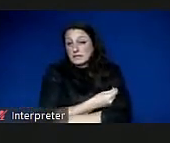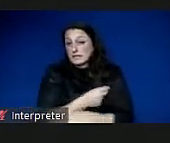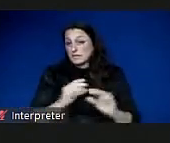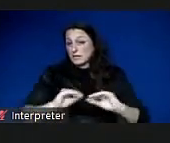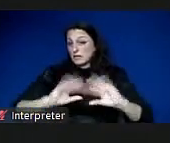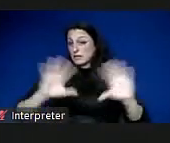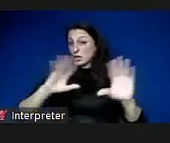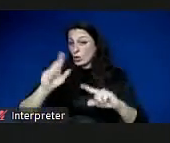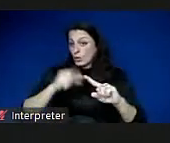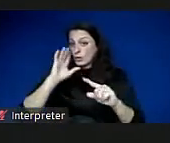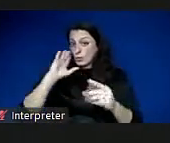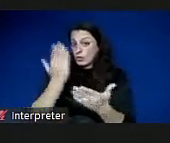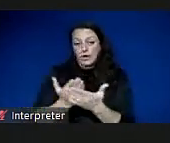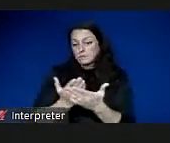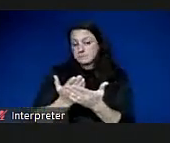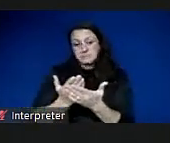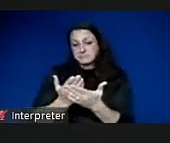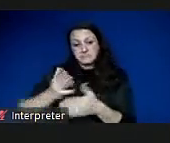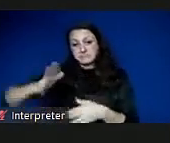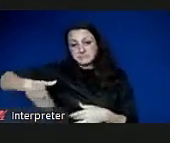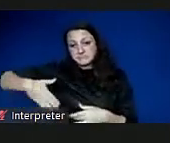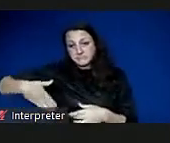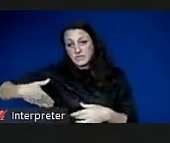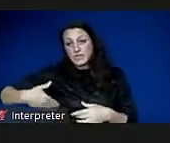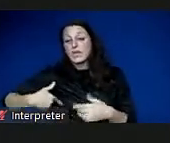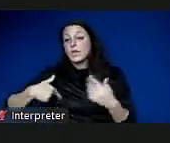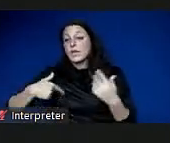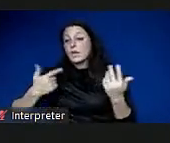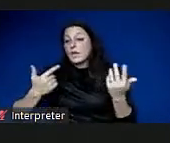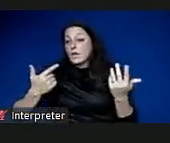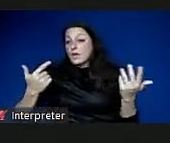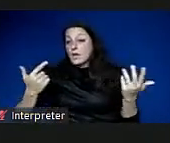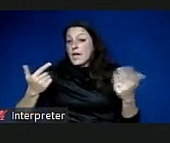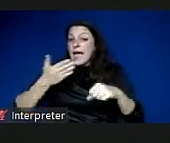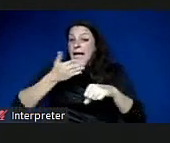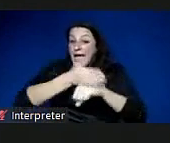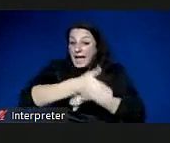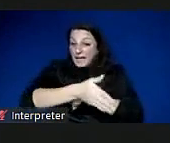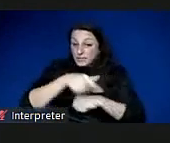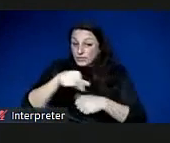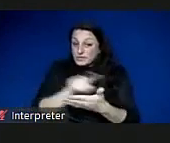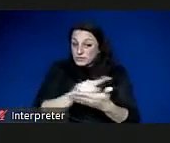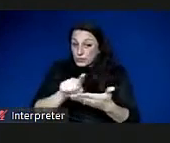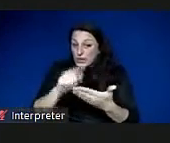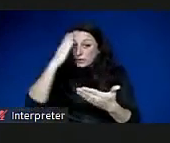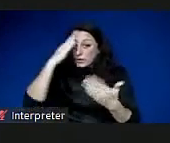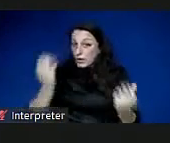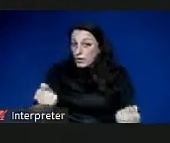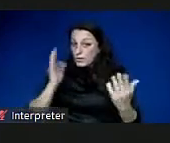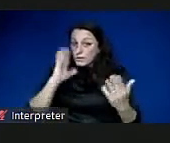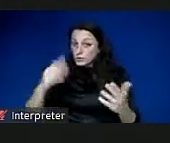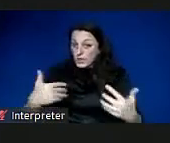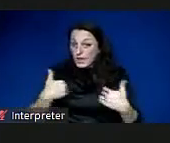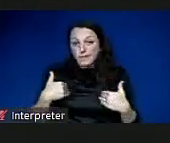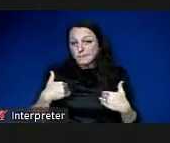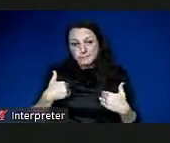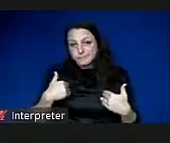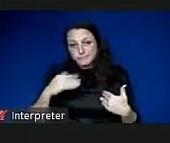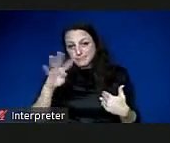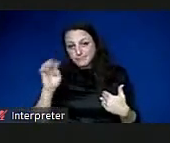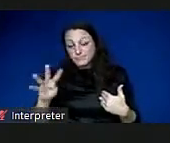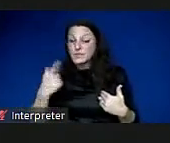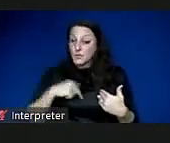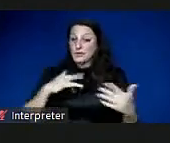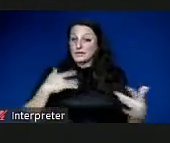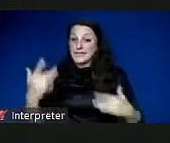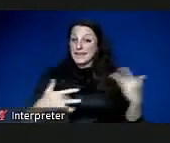to arrive. And we don't know what supply we're going to have after this week. And so we're incredibly excited.